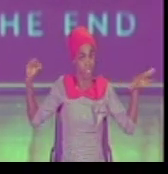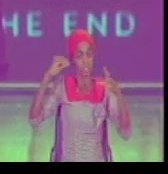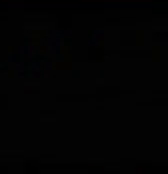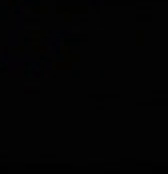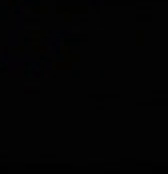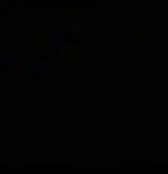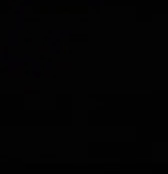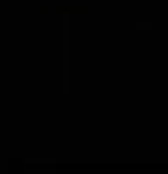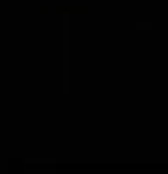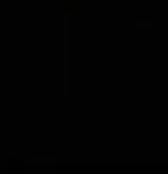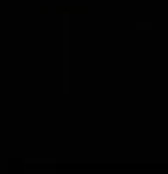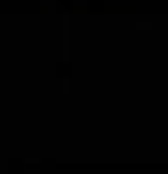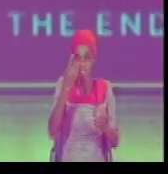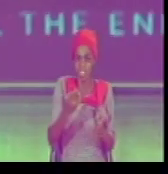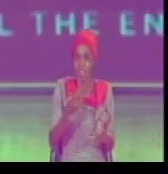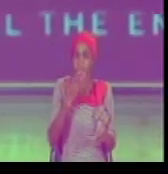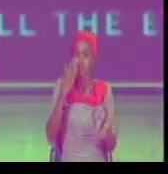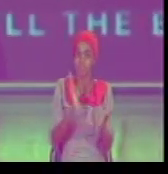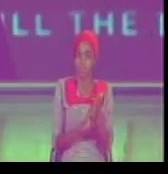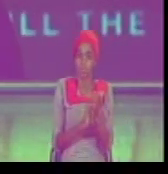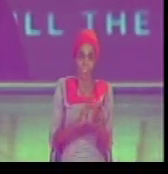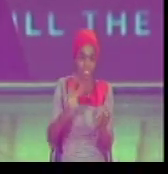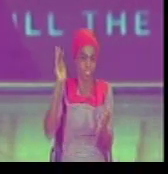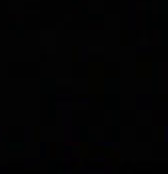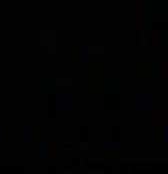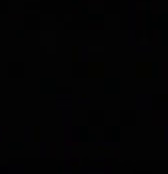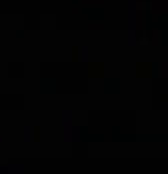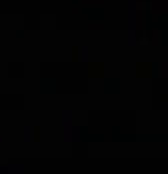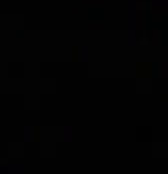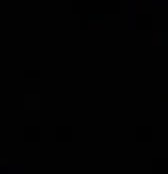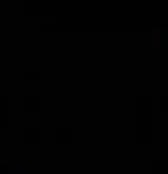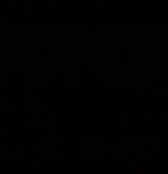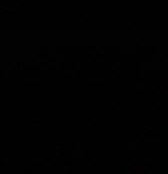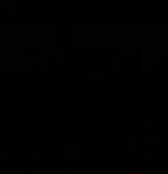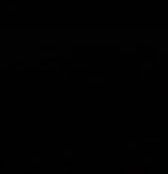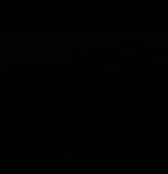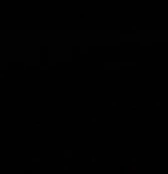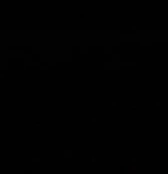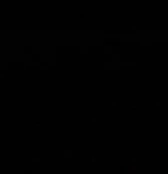him, all his angels. And so